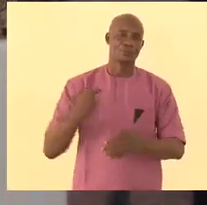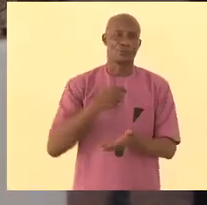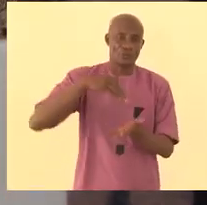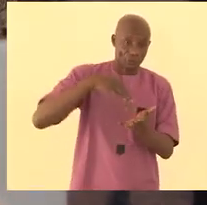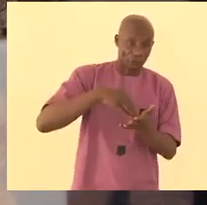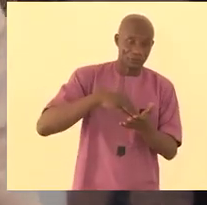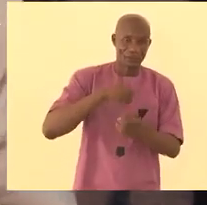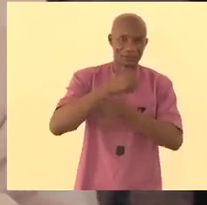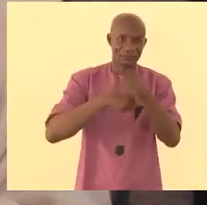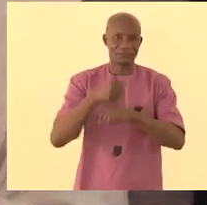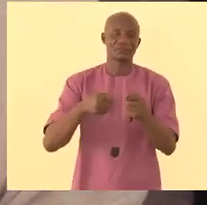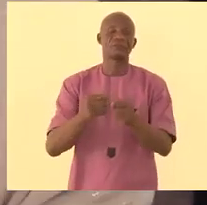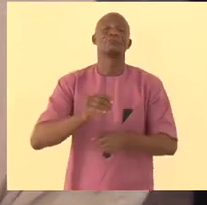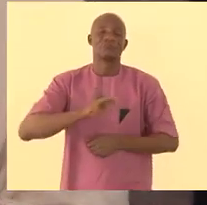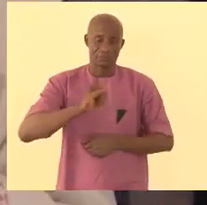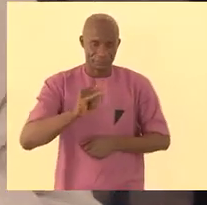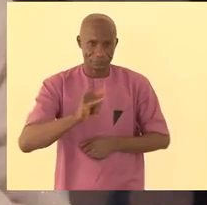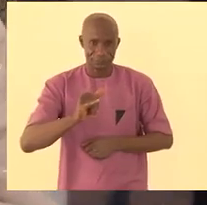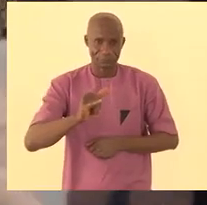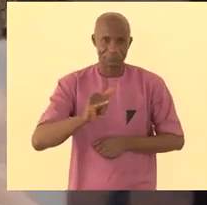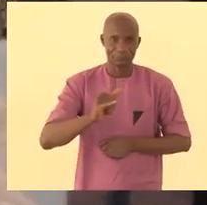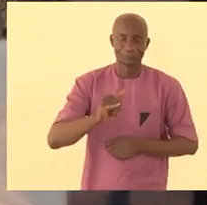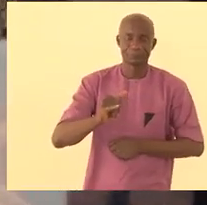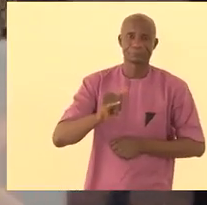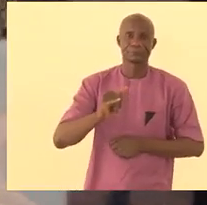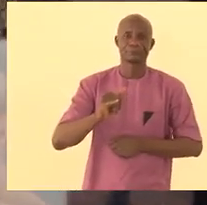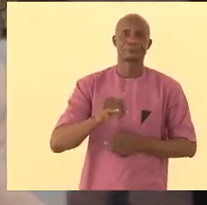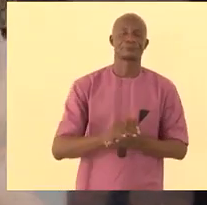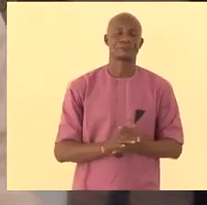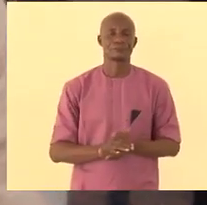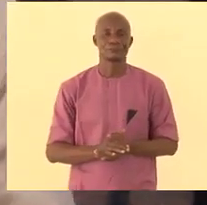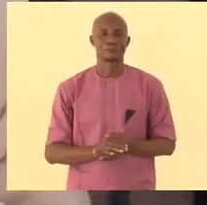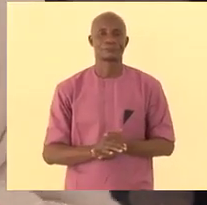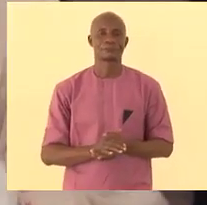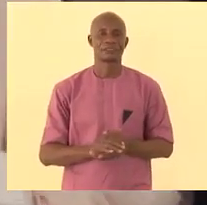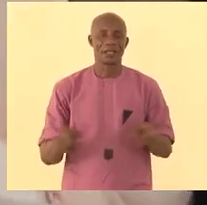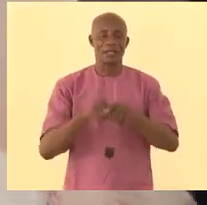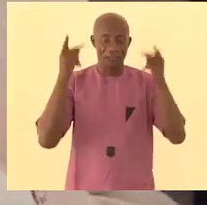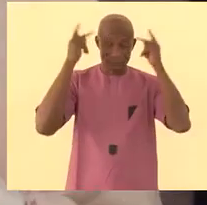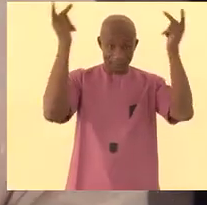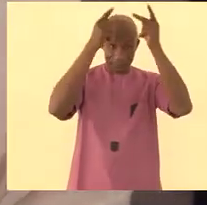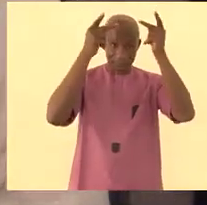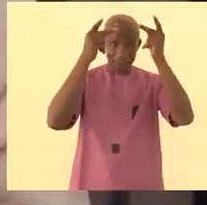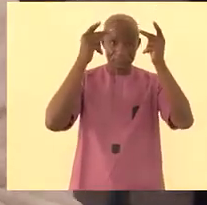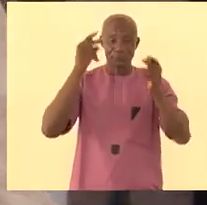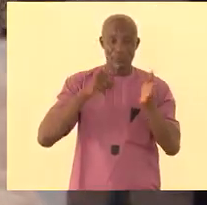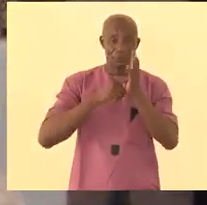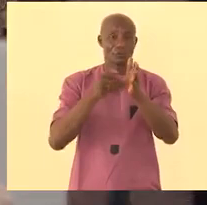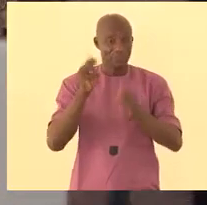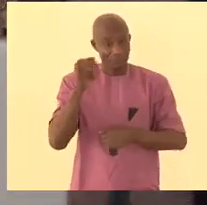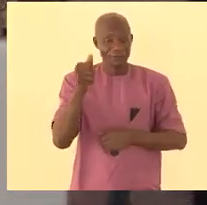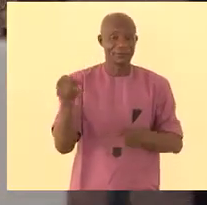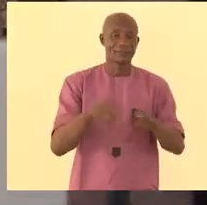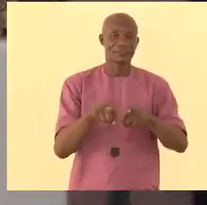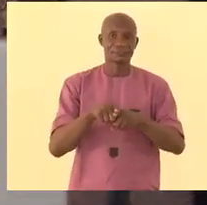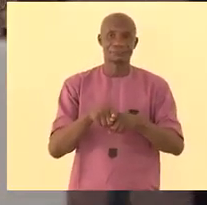We often suffer the same malady that plagued Pilate. Pilate showed himself as deeply